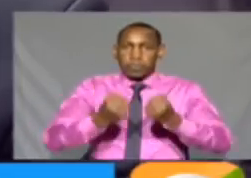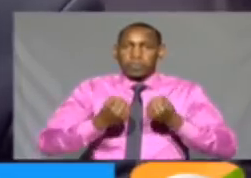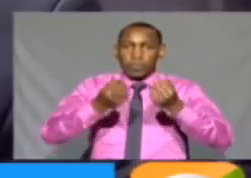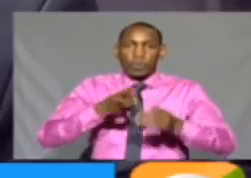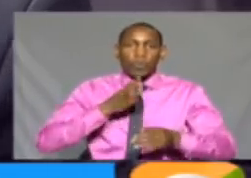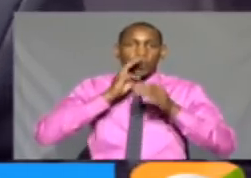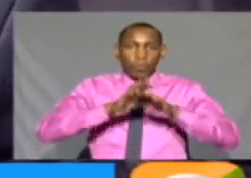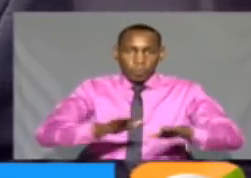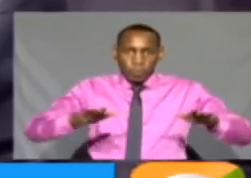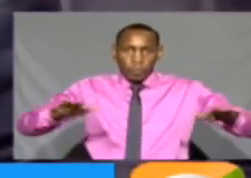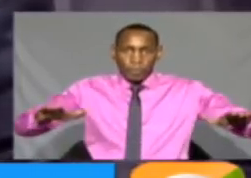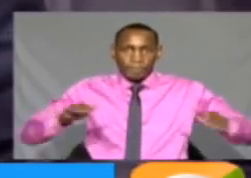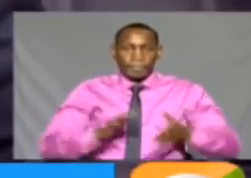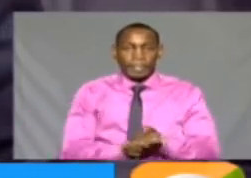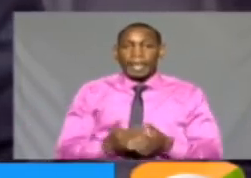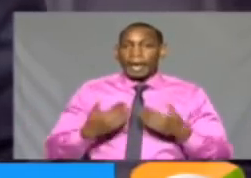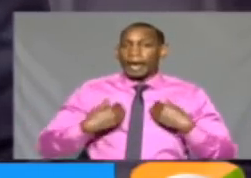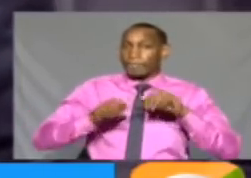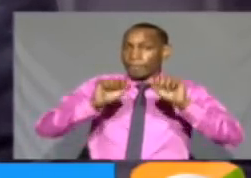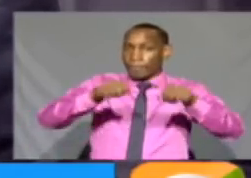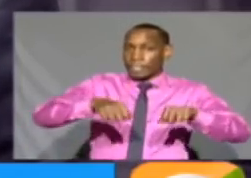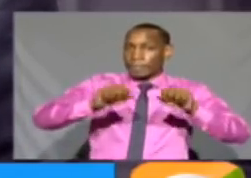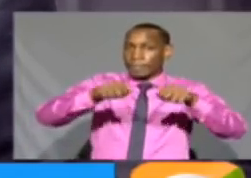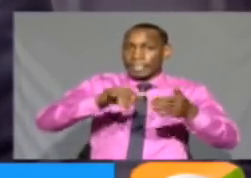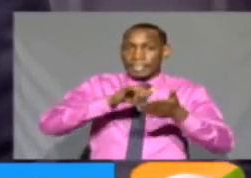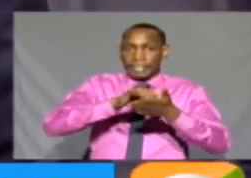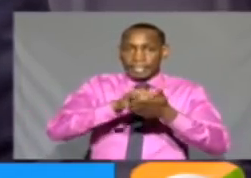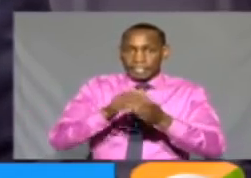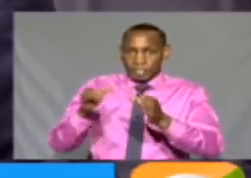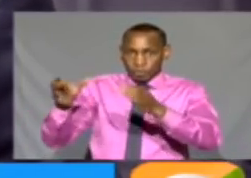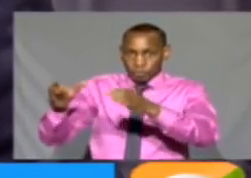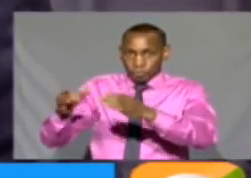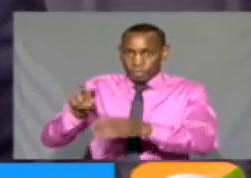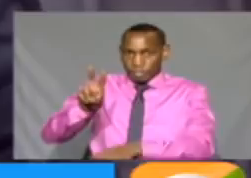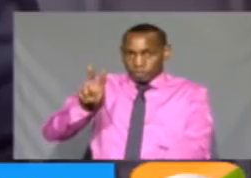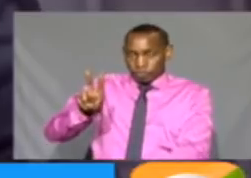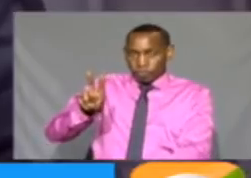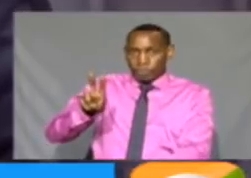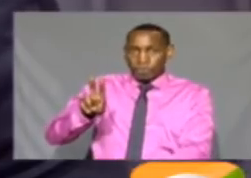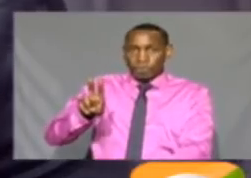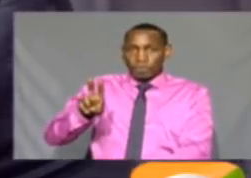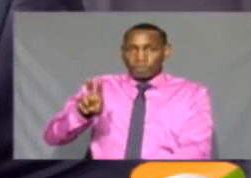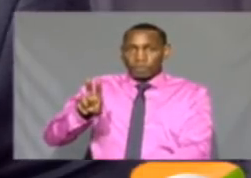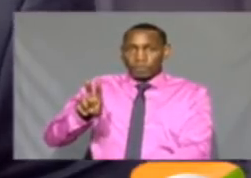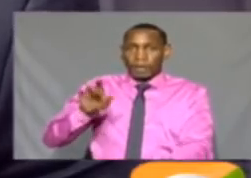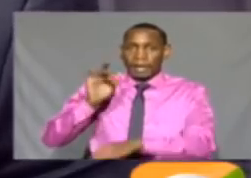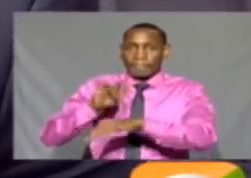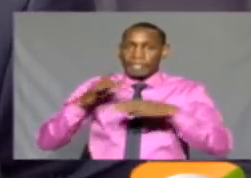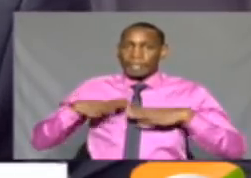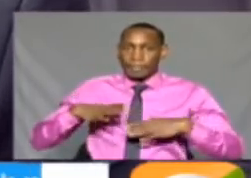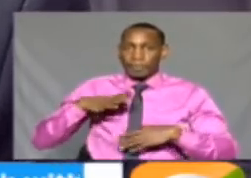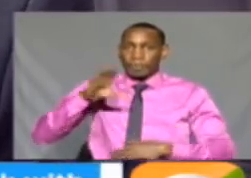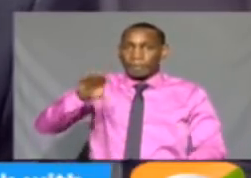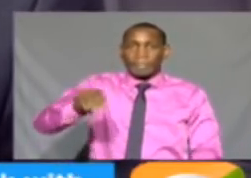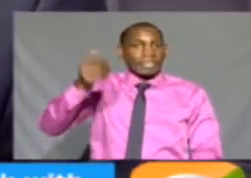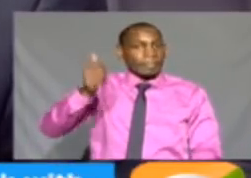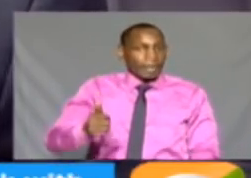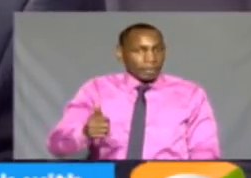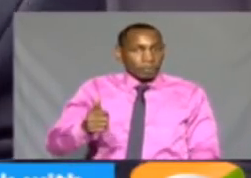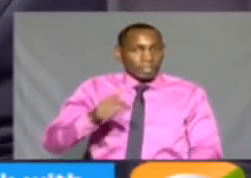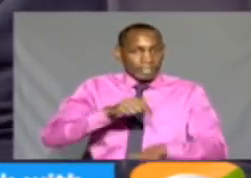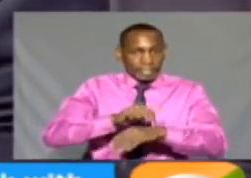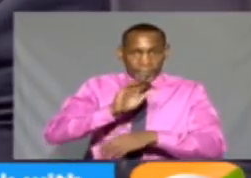majini. Yes. There's a possibility that the bodies of these two victims may not be found by that time.